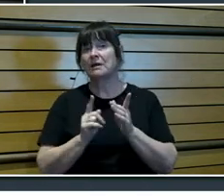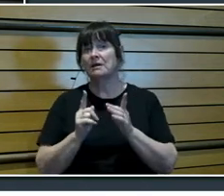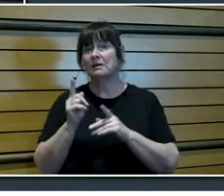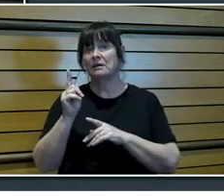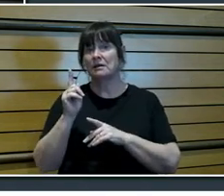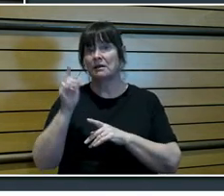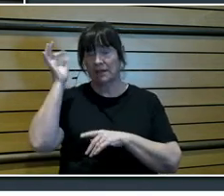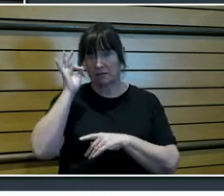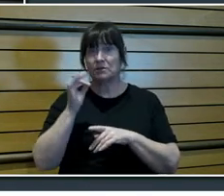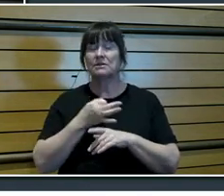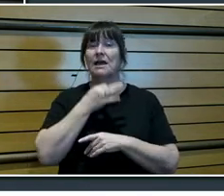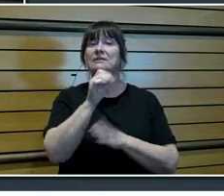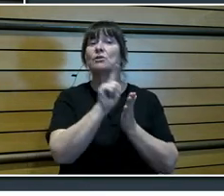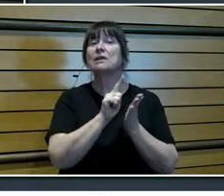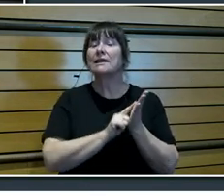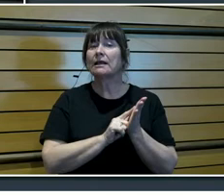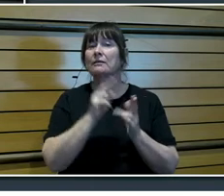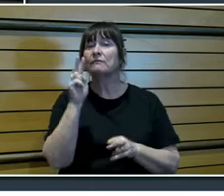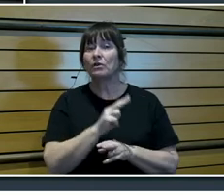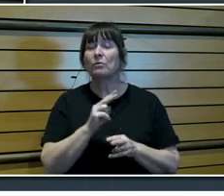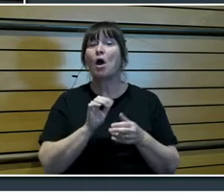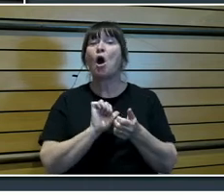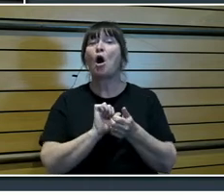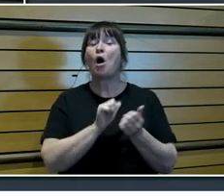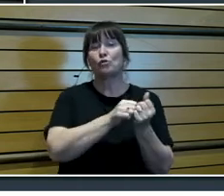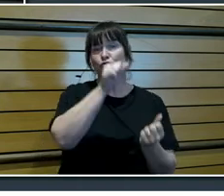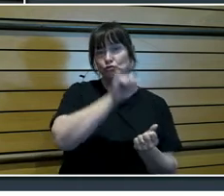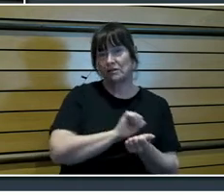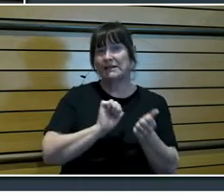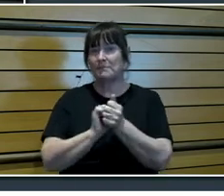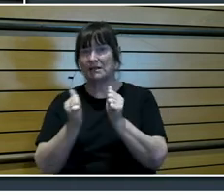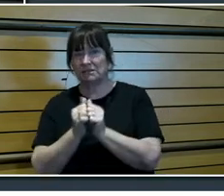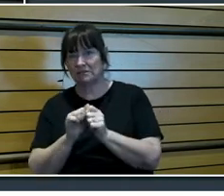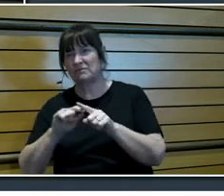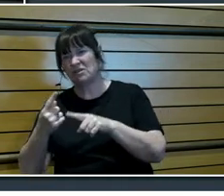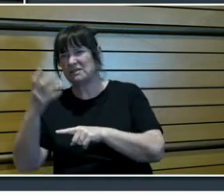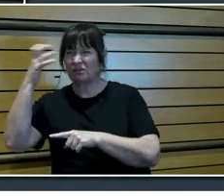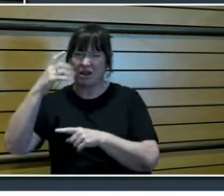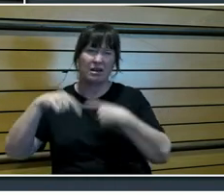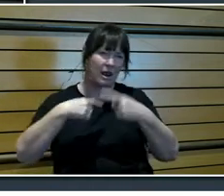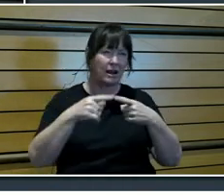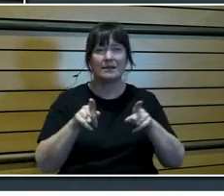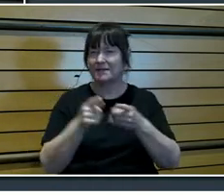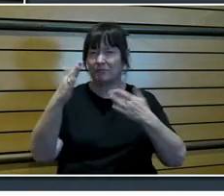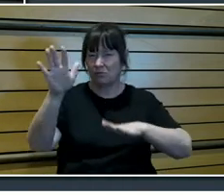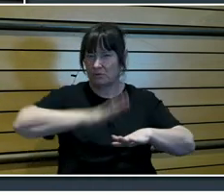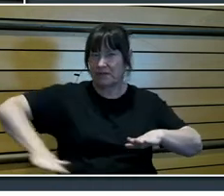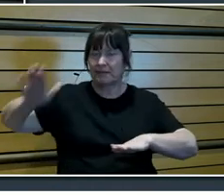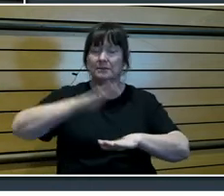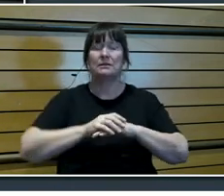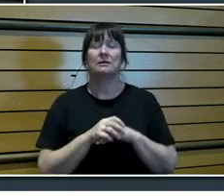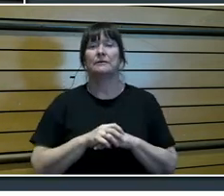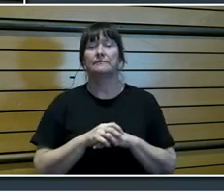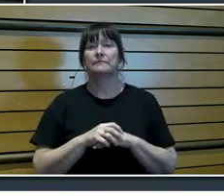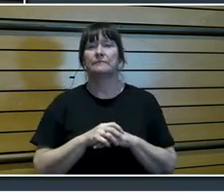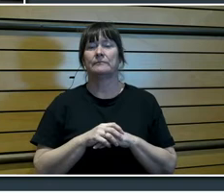sought to get a legal opinion on treaty partnership for councils versus the Crown, et cetera, et cetera, and it's pretty consistent nationally. The